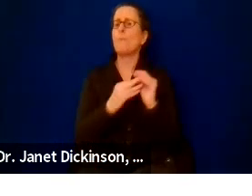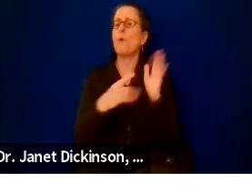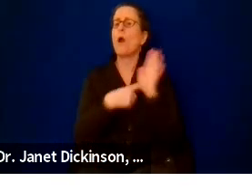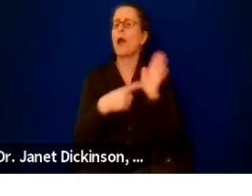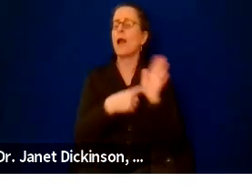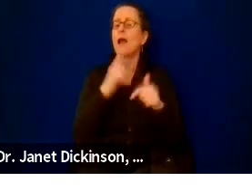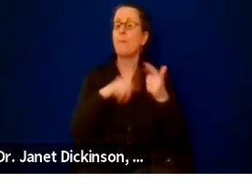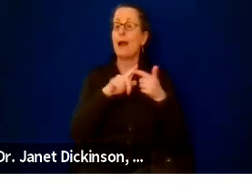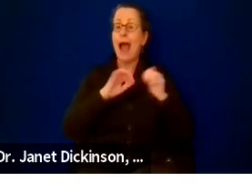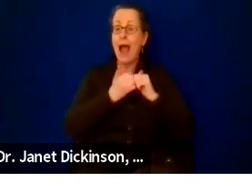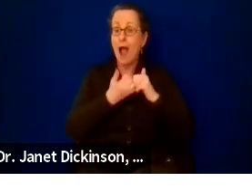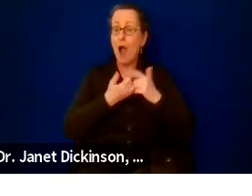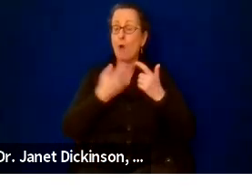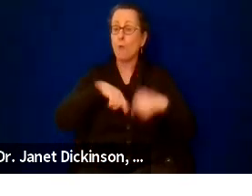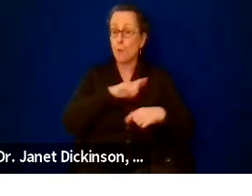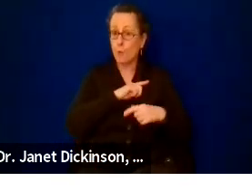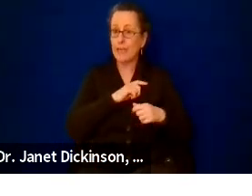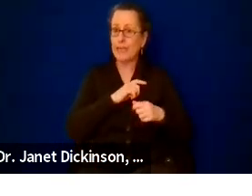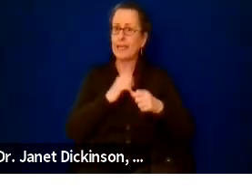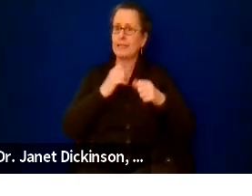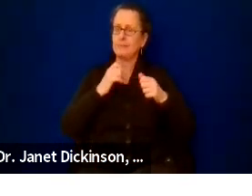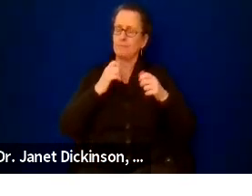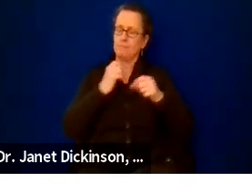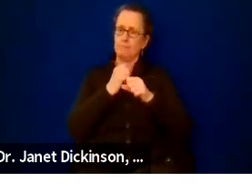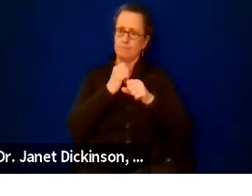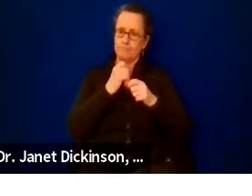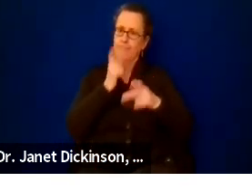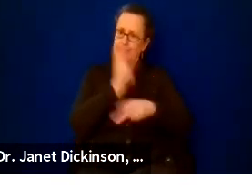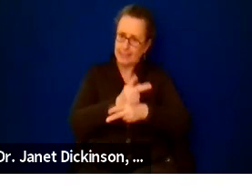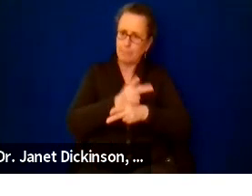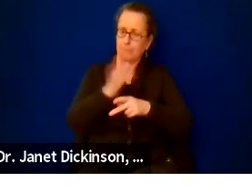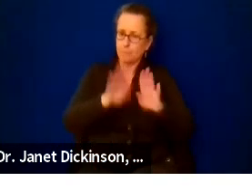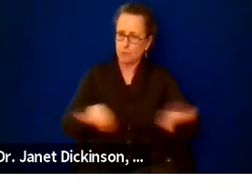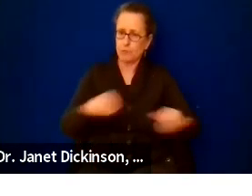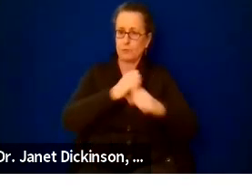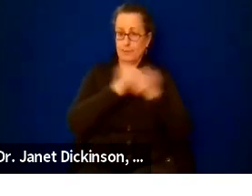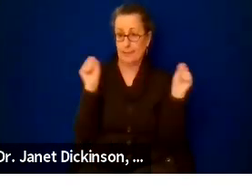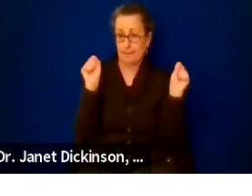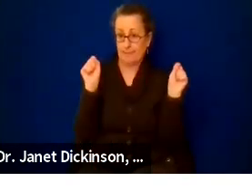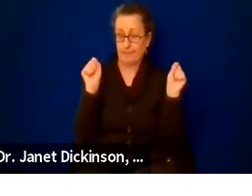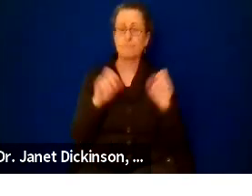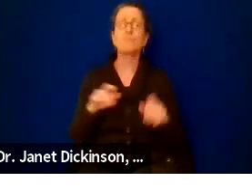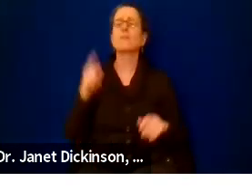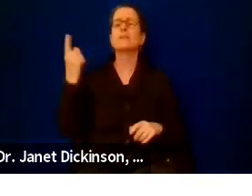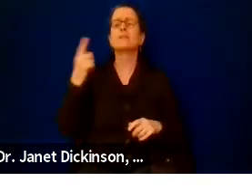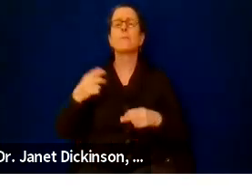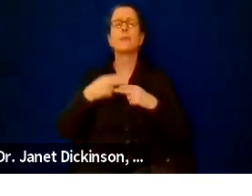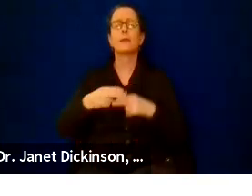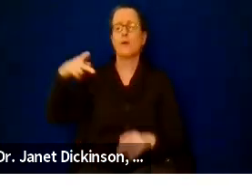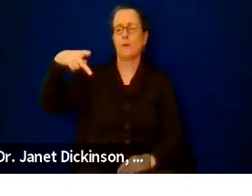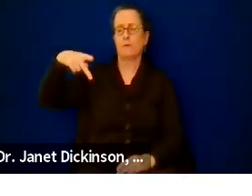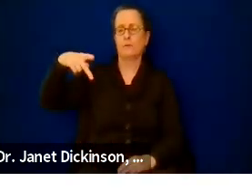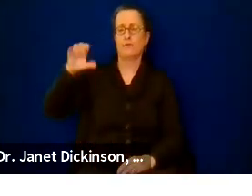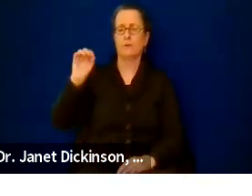received this letter, but it will be in the packet of information in case you did not. We are participating in a program called